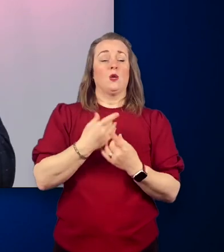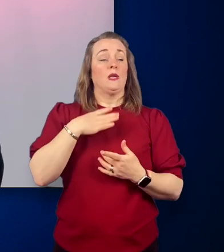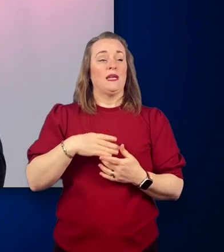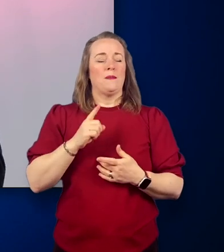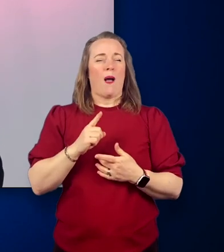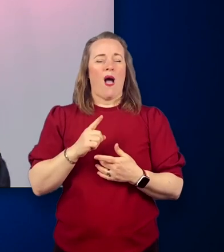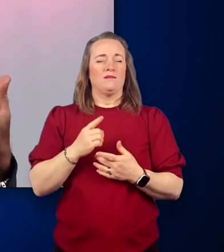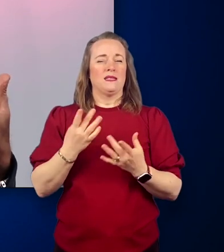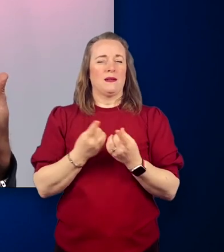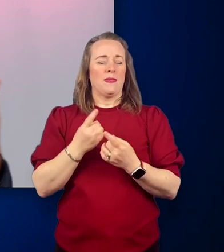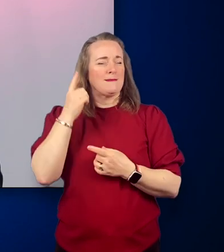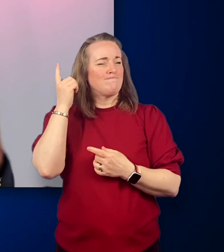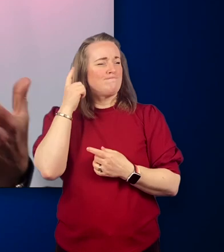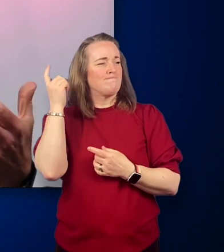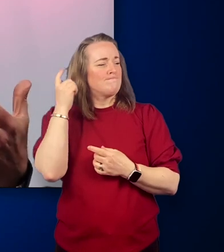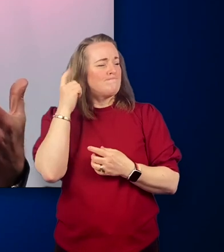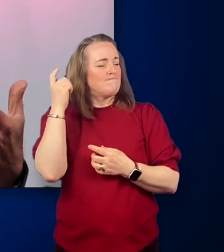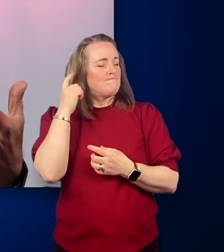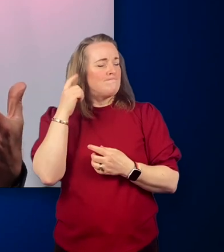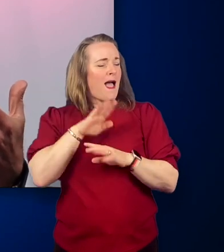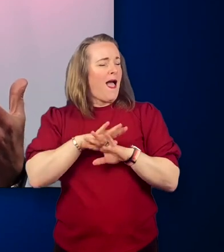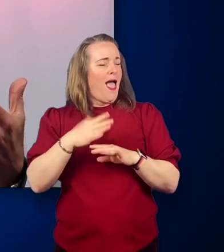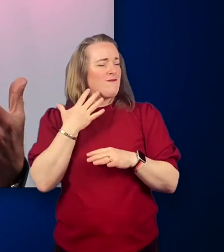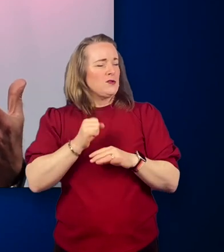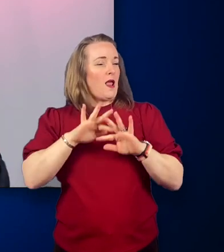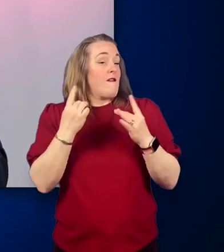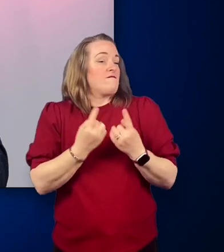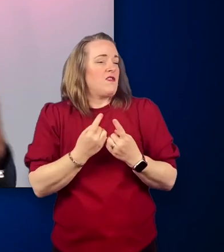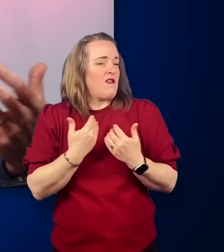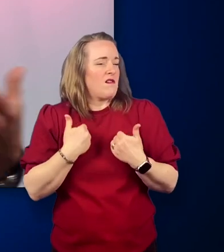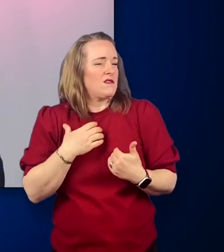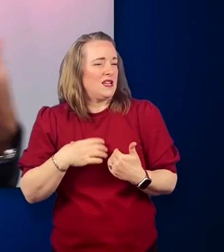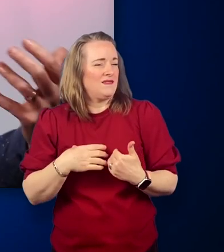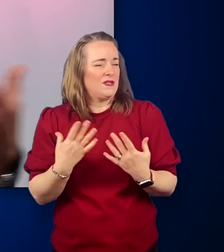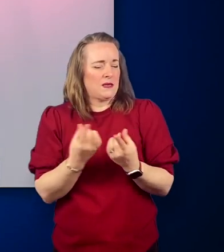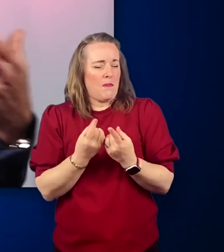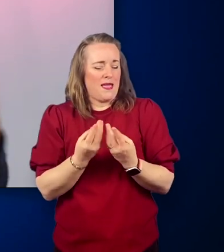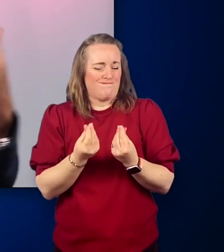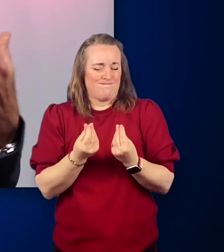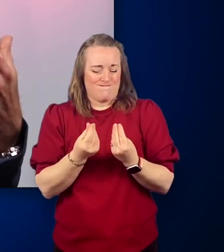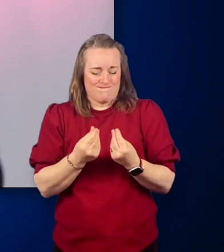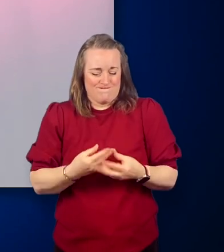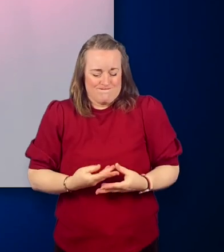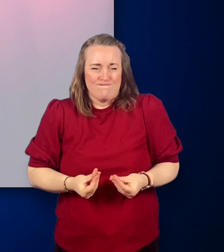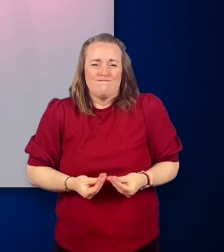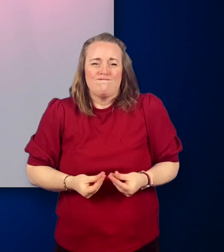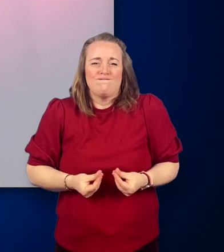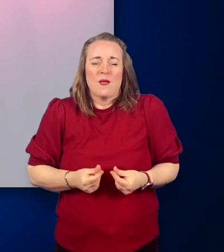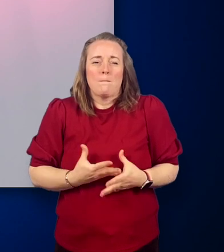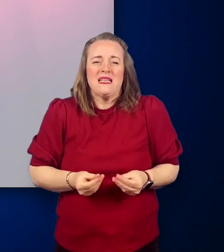But there's a nagging thought, I haven't really got everything. There's an emptiness. The Bible says there's a void.